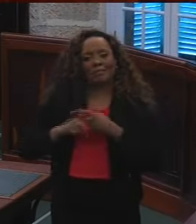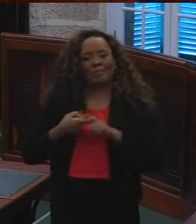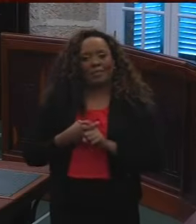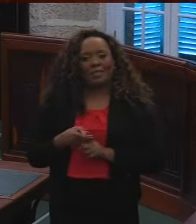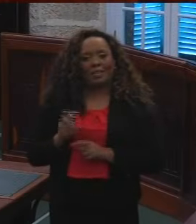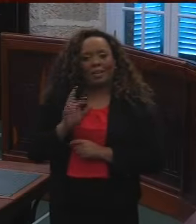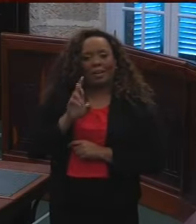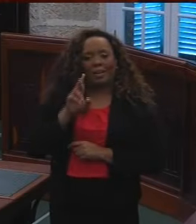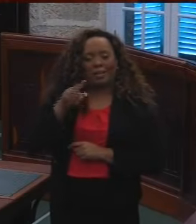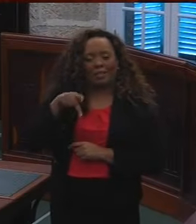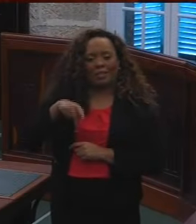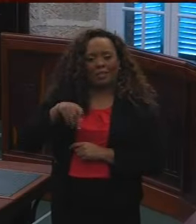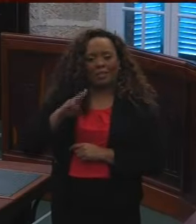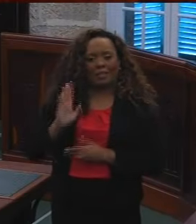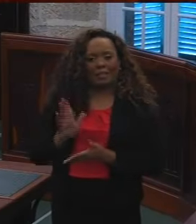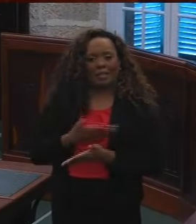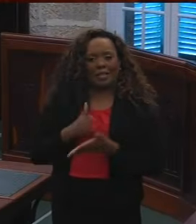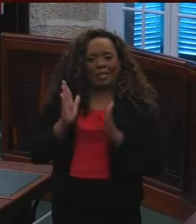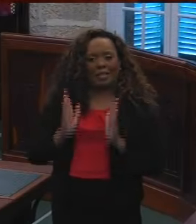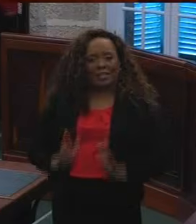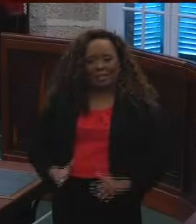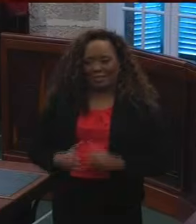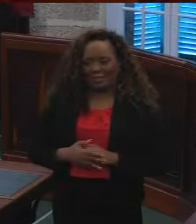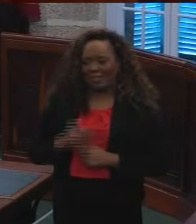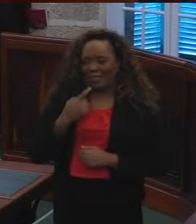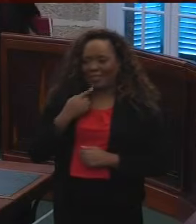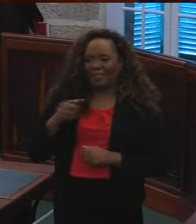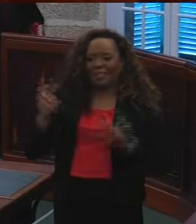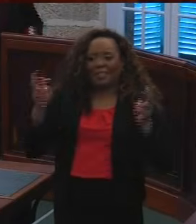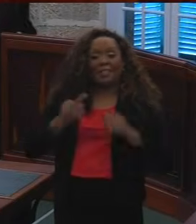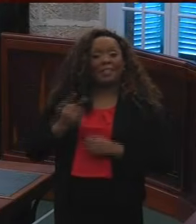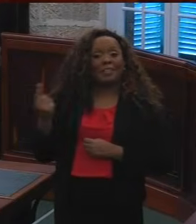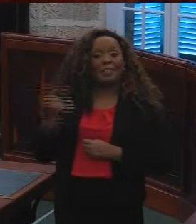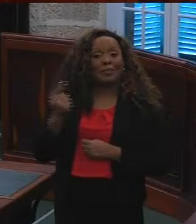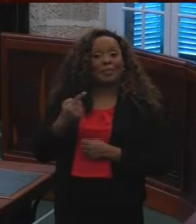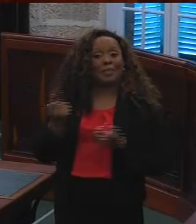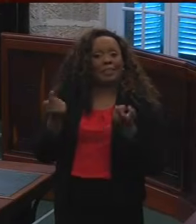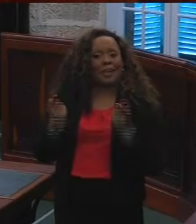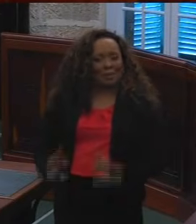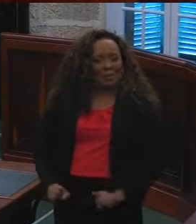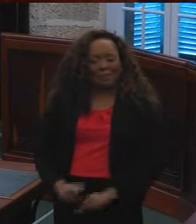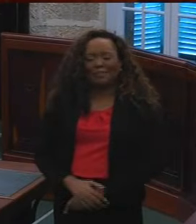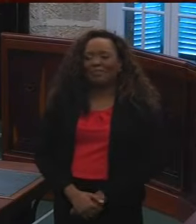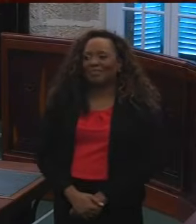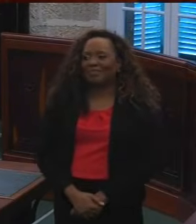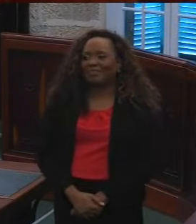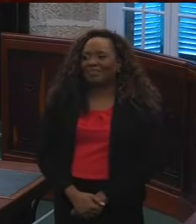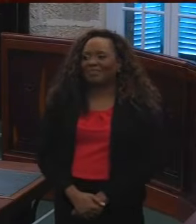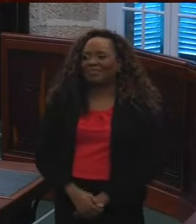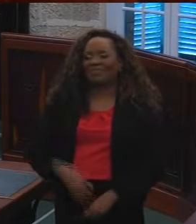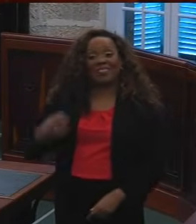bag himself, when he said that something is happening. And I want to declare today that something has